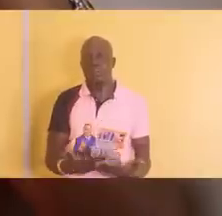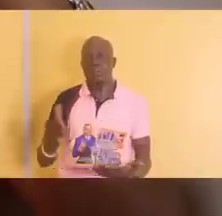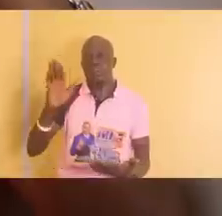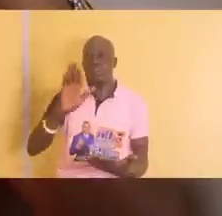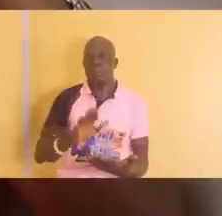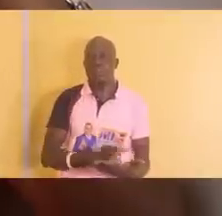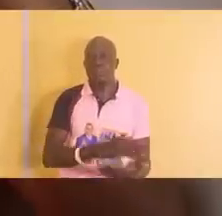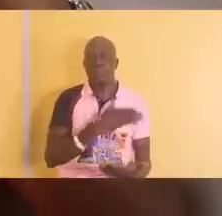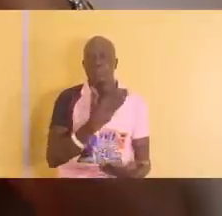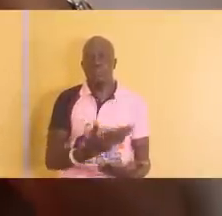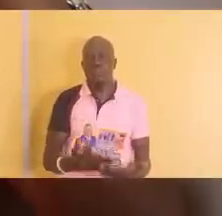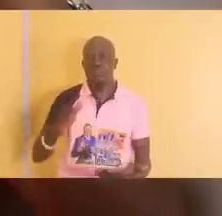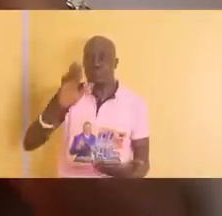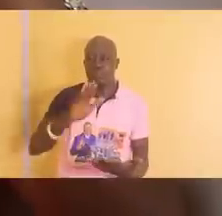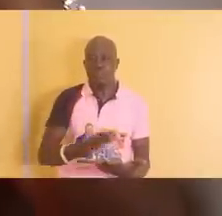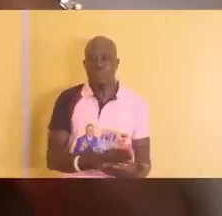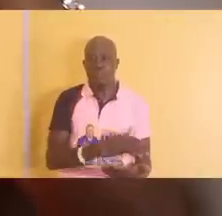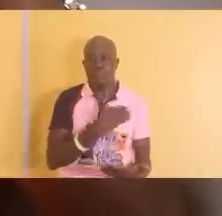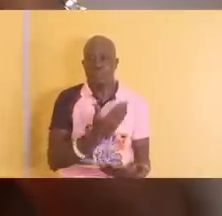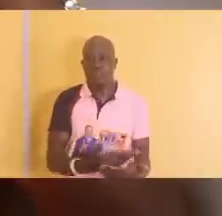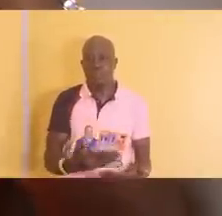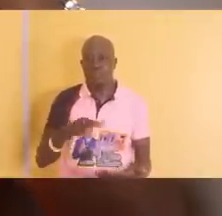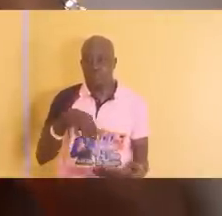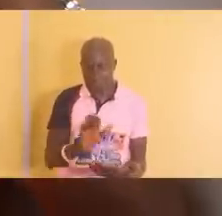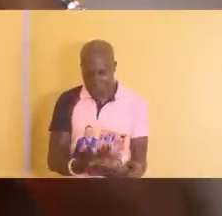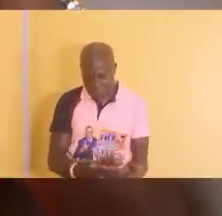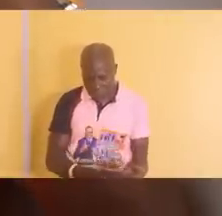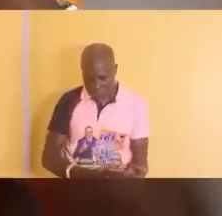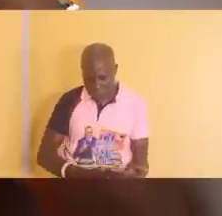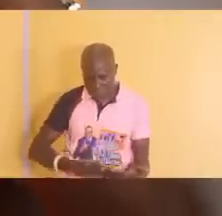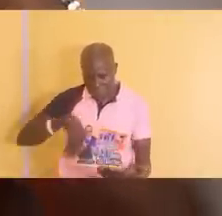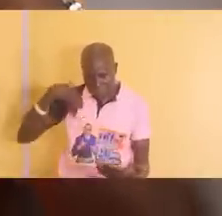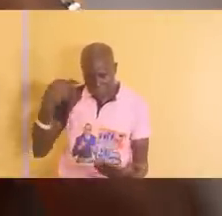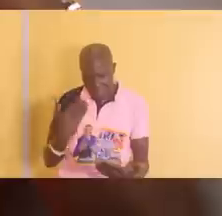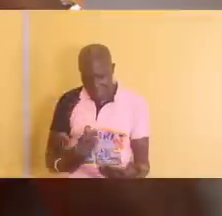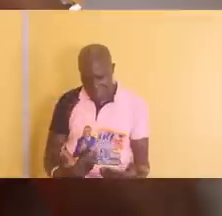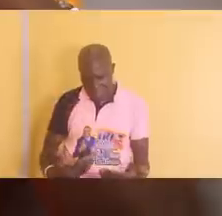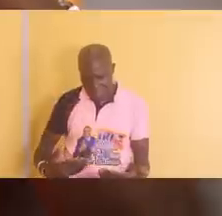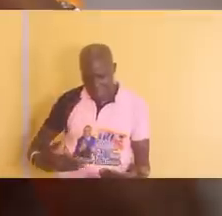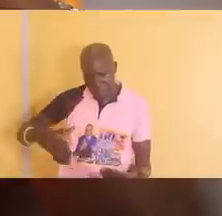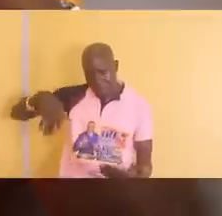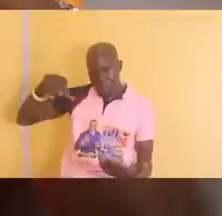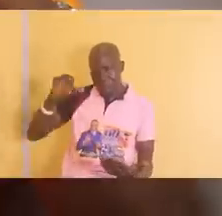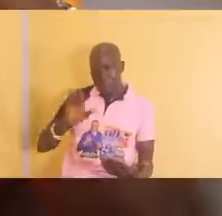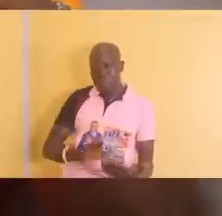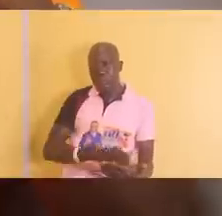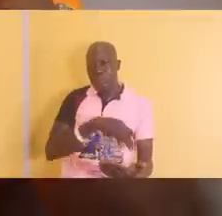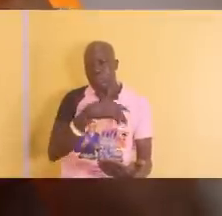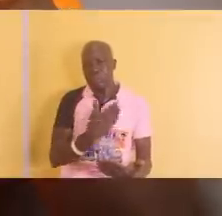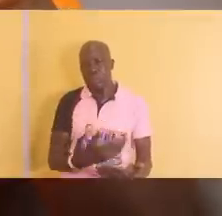Yesu lo. Tomi lo. Isha kunda ju. Amo